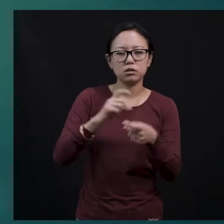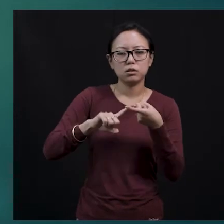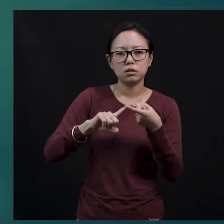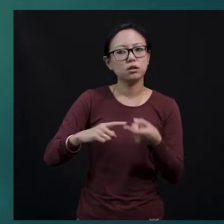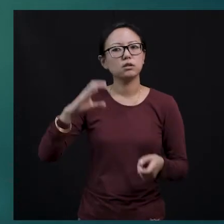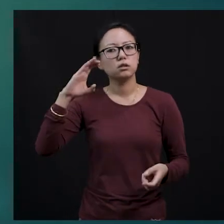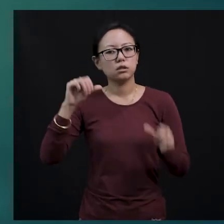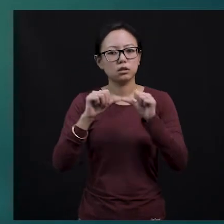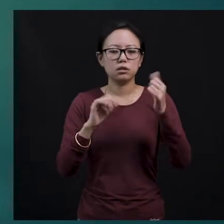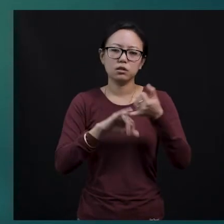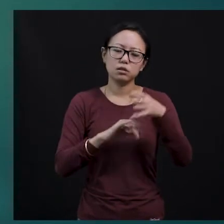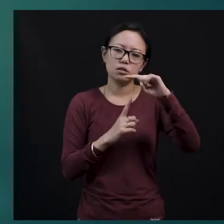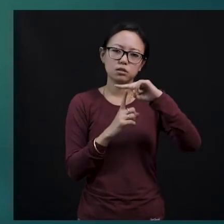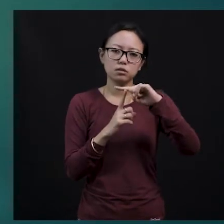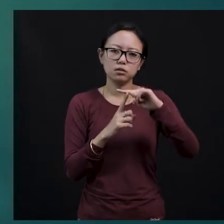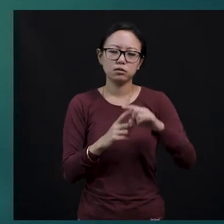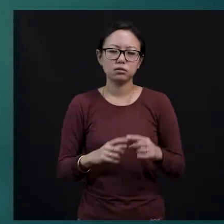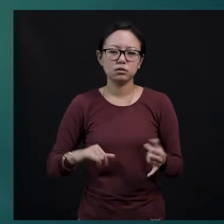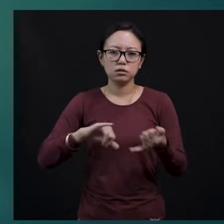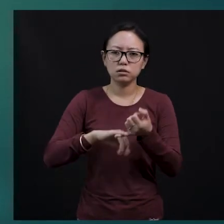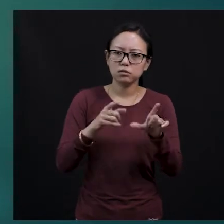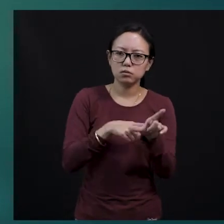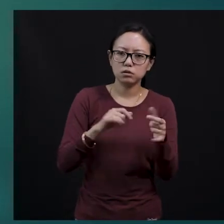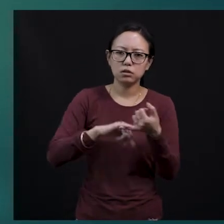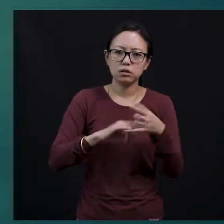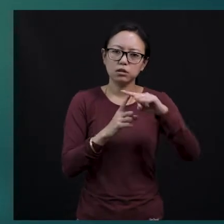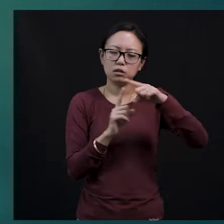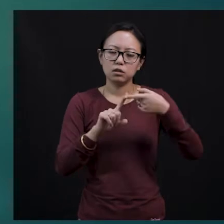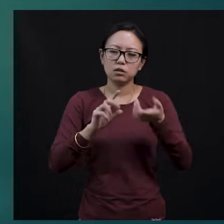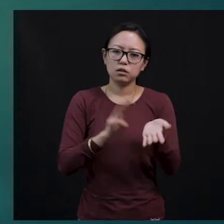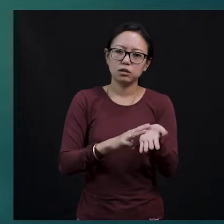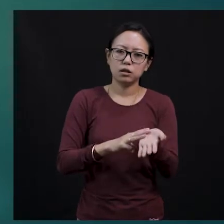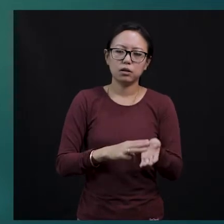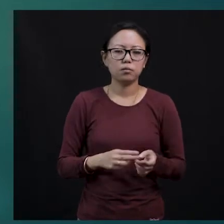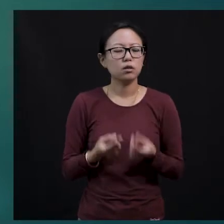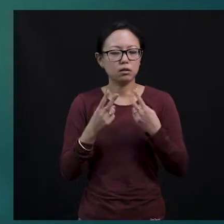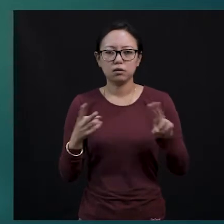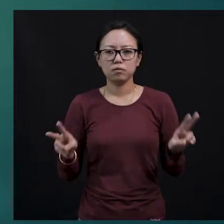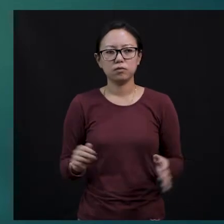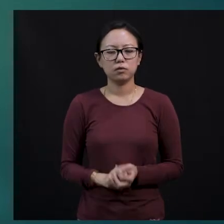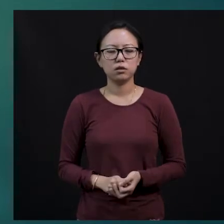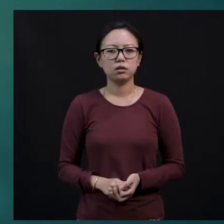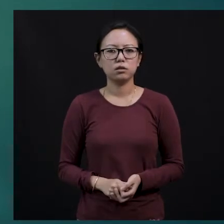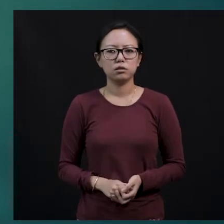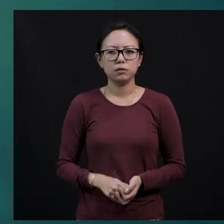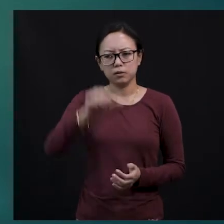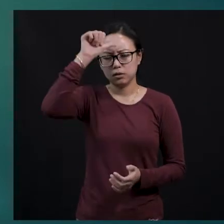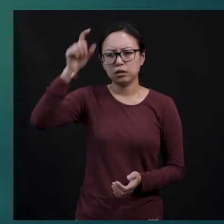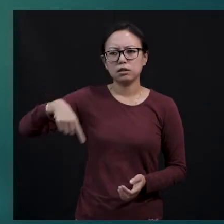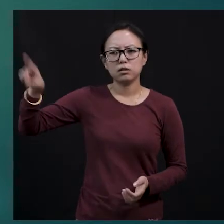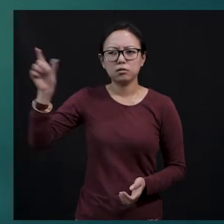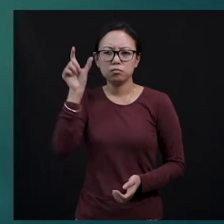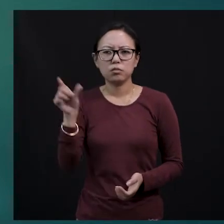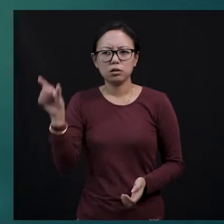Indian society. So these were the few social evils that all the Indians were facing, hardships, and